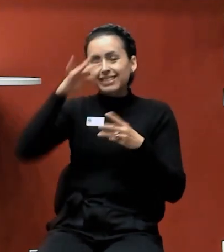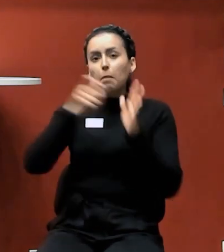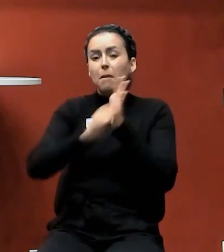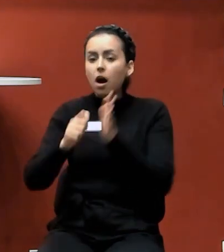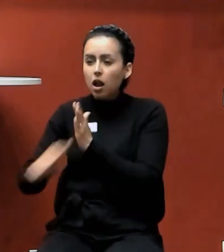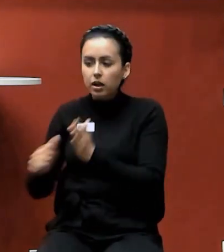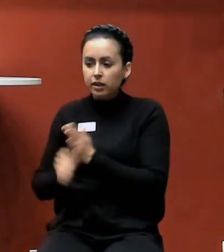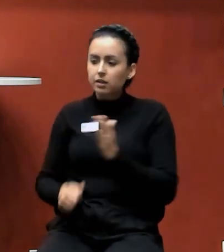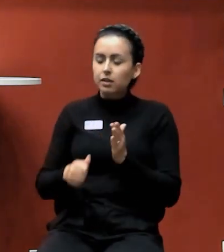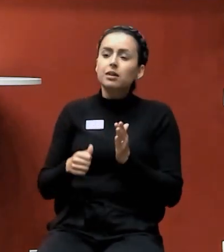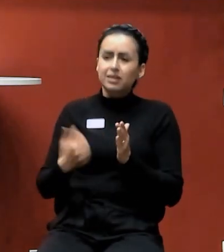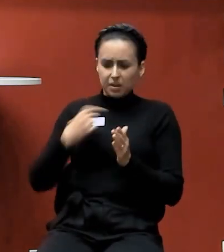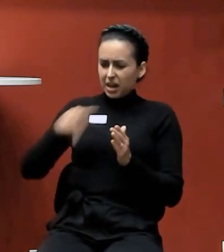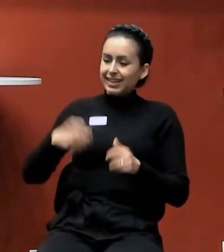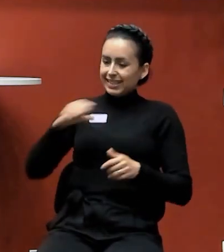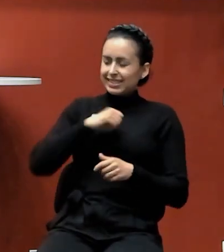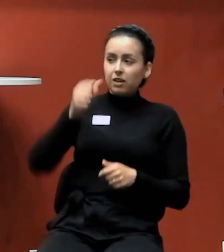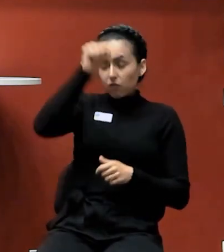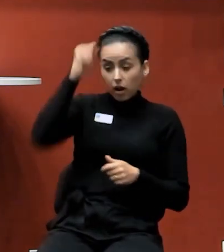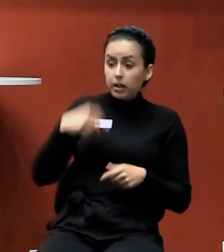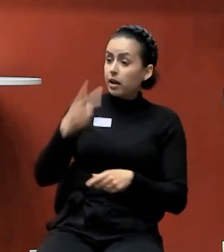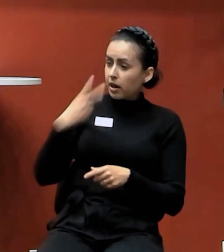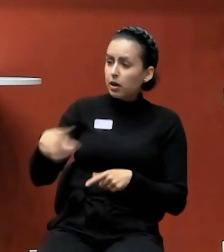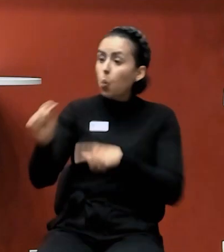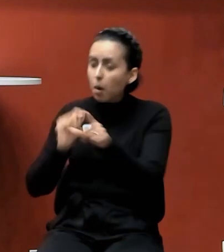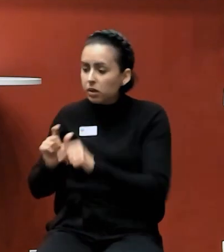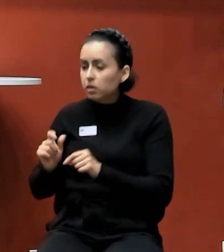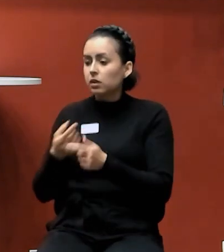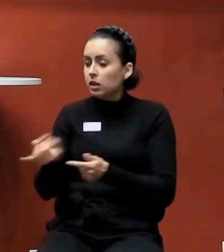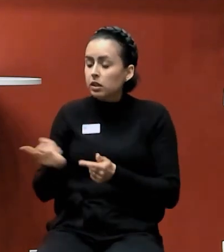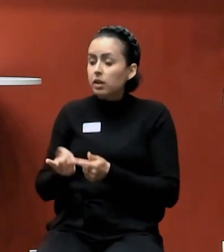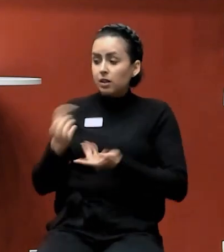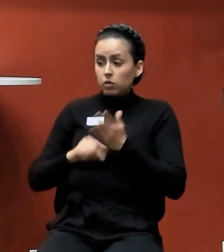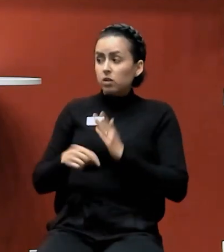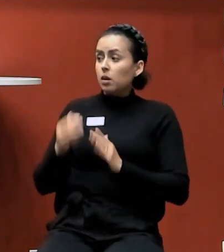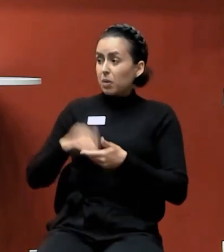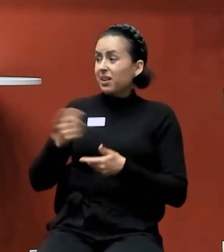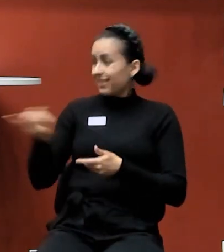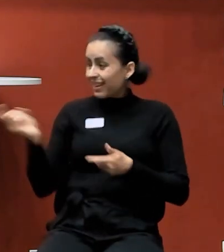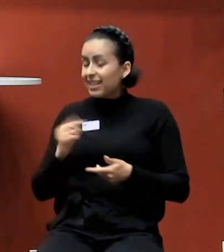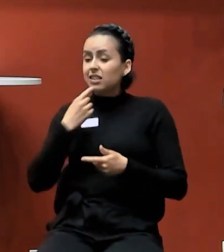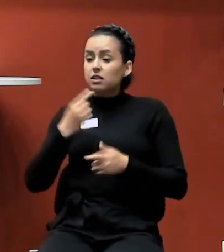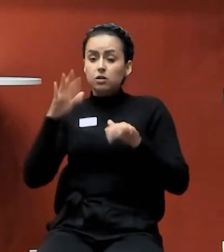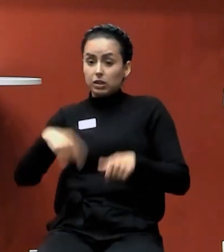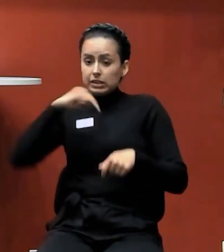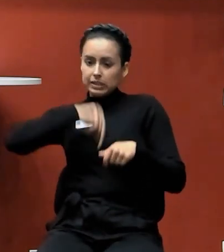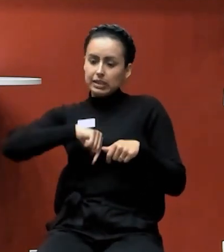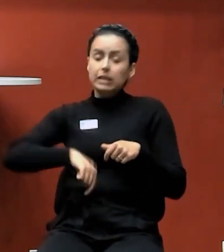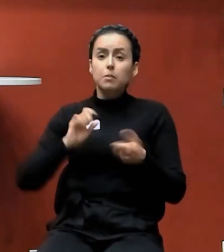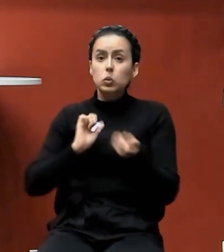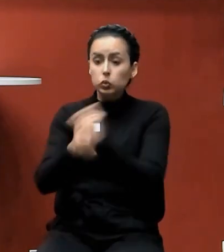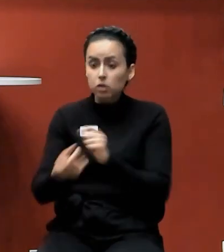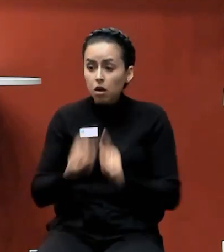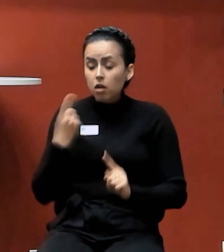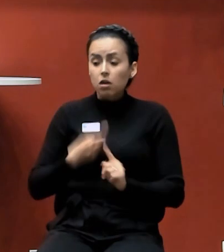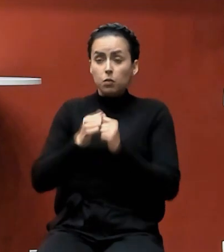are hard for us even to see. And a lot of you also said that it all starts from within, but if there's not change happening for within all of